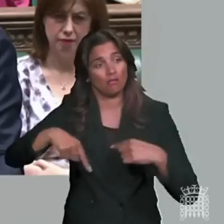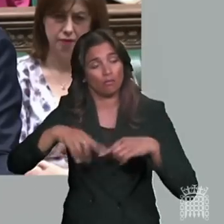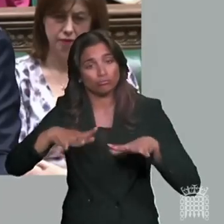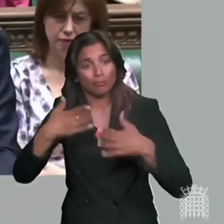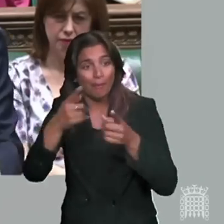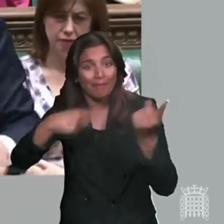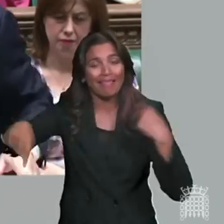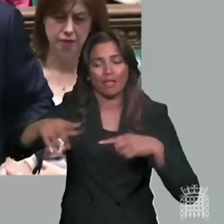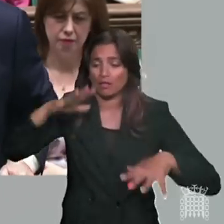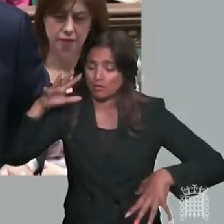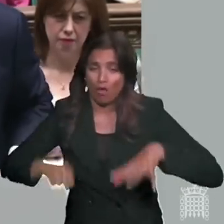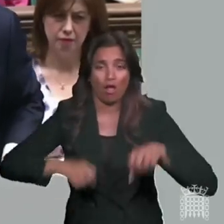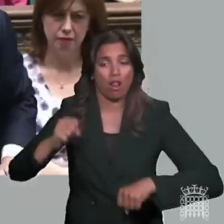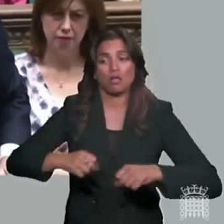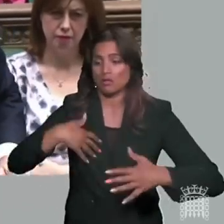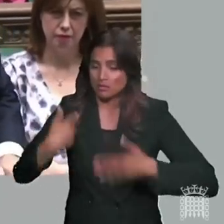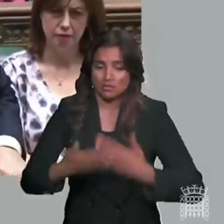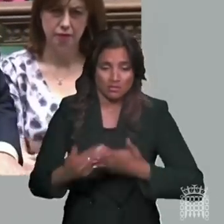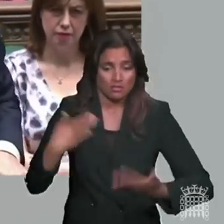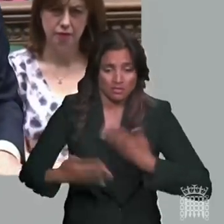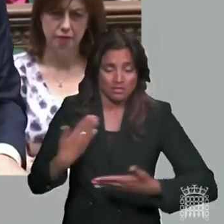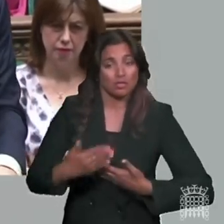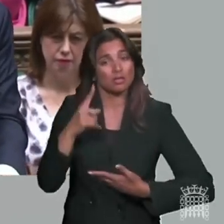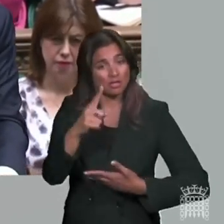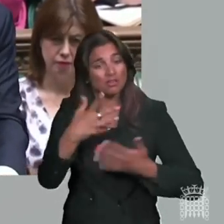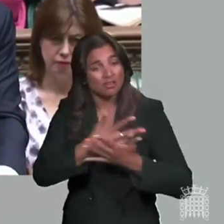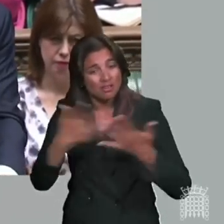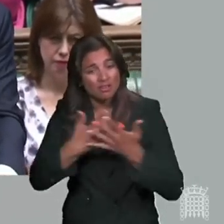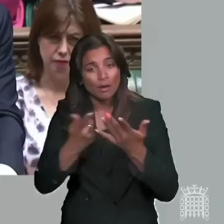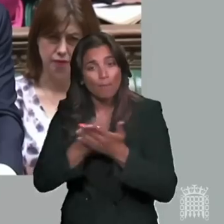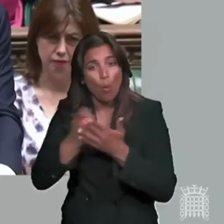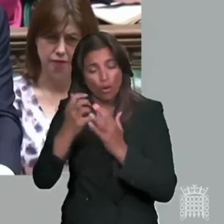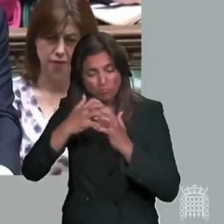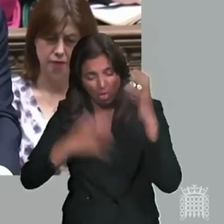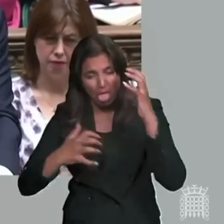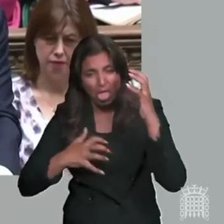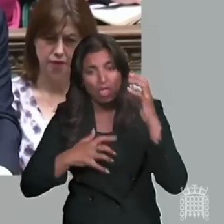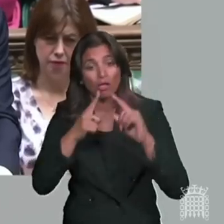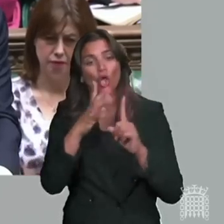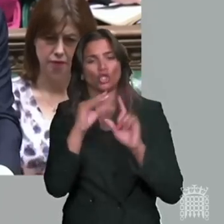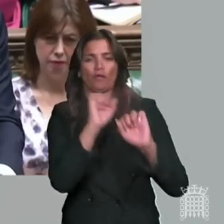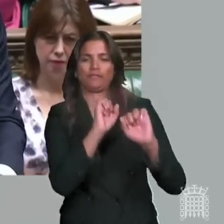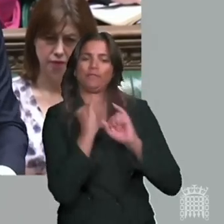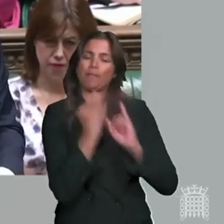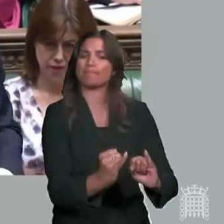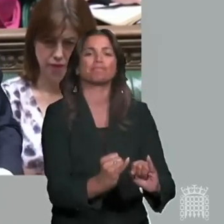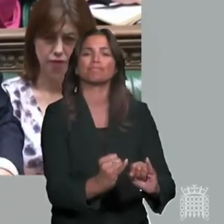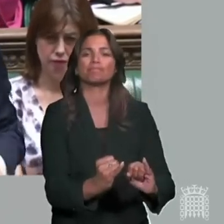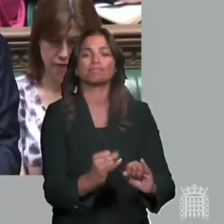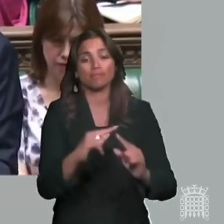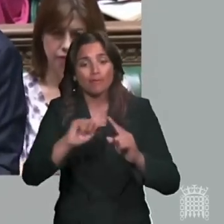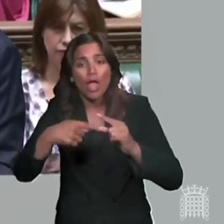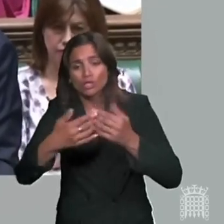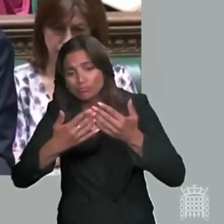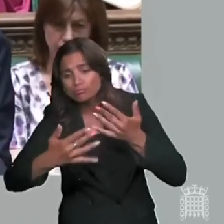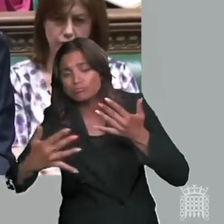mortgage holders will pay thousands of pounds more next year, and the blame lies squarely at the door of a government more focused